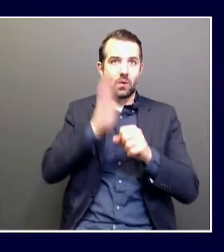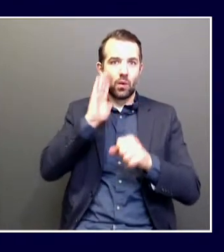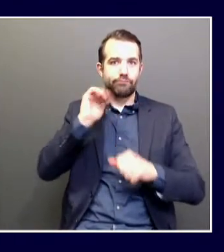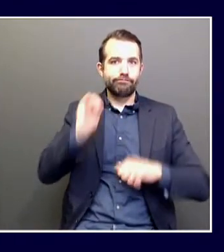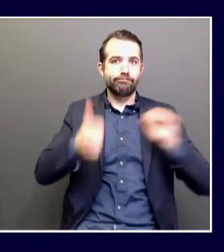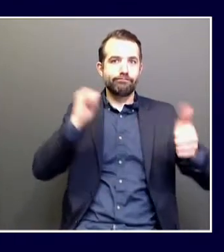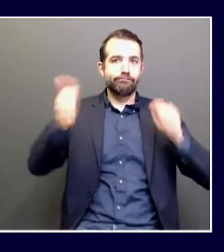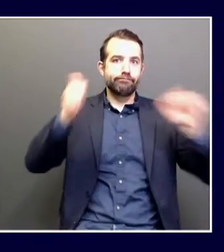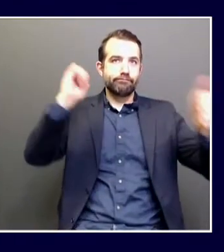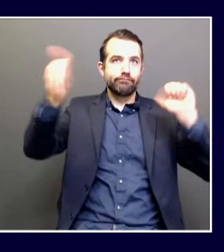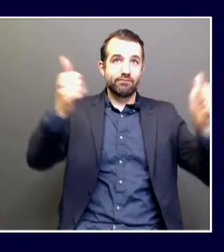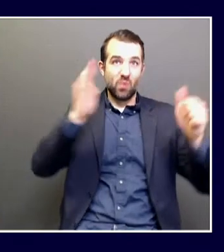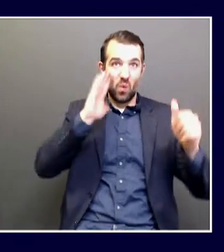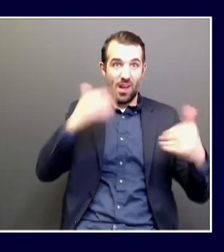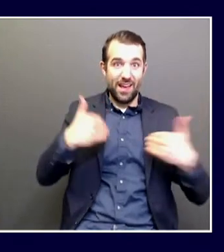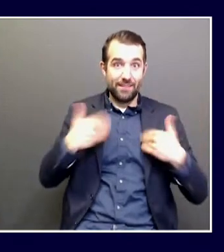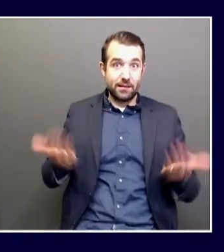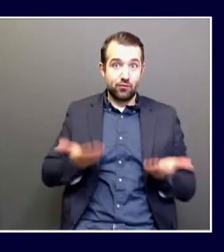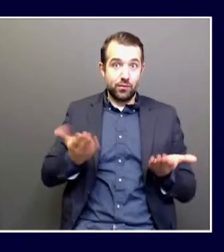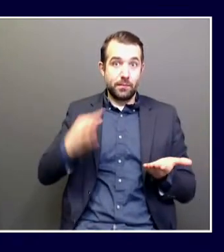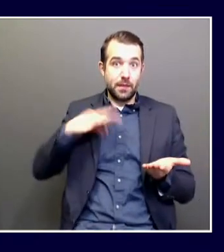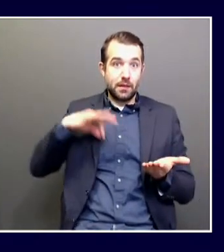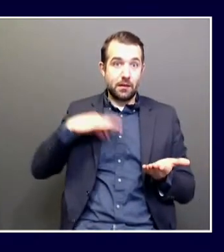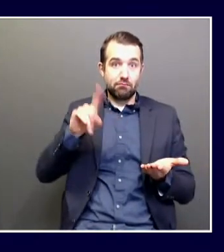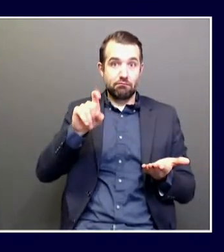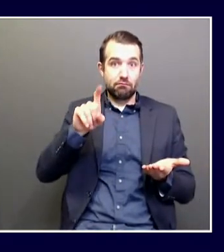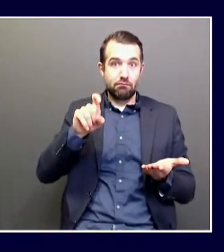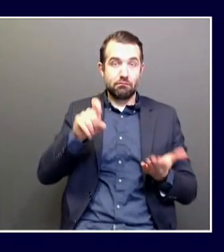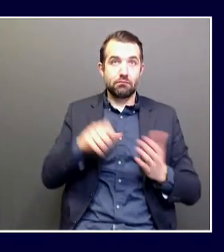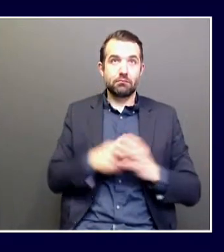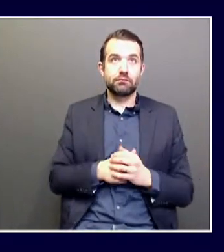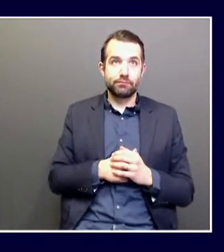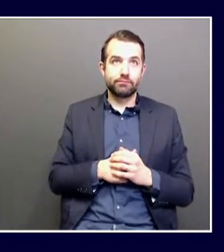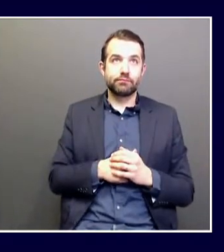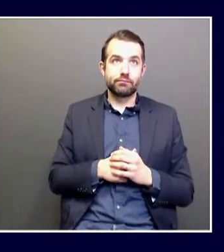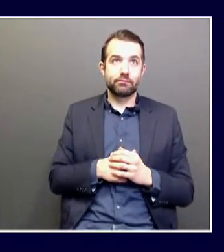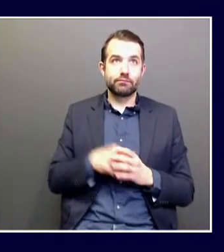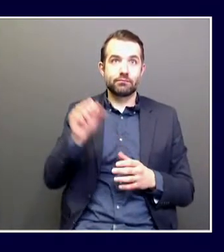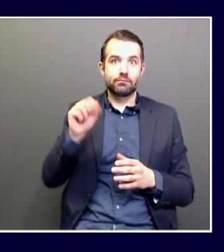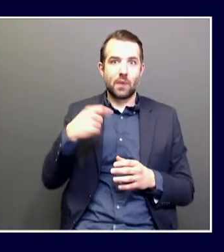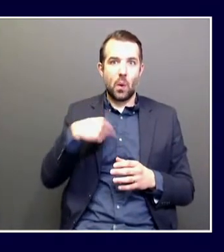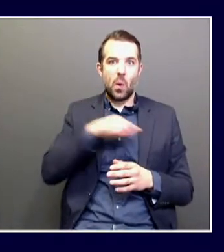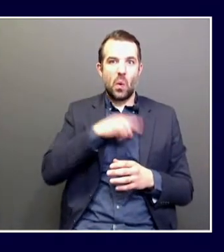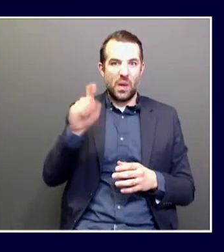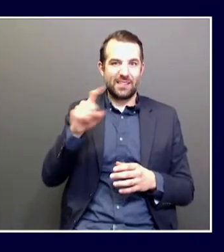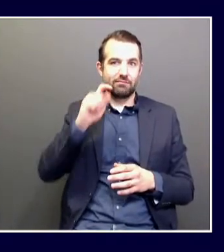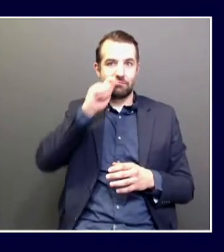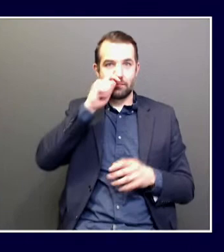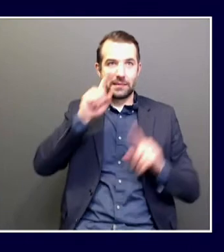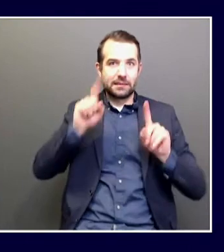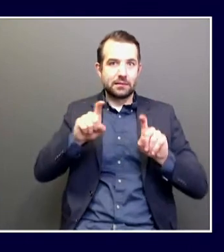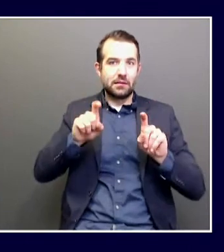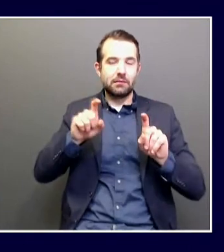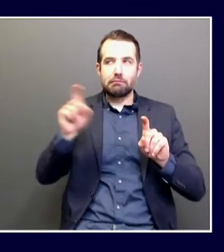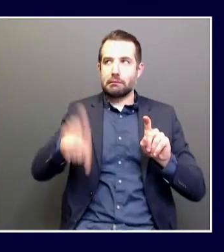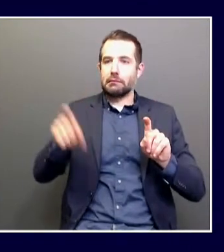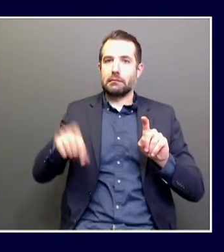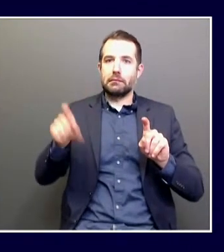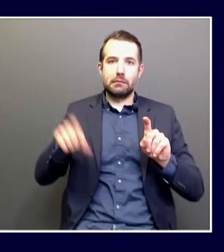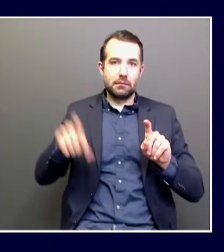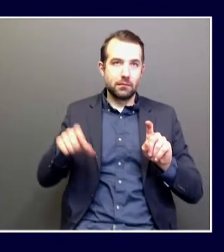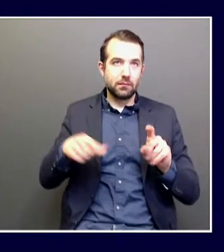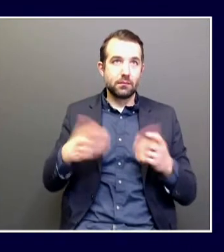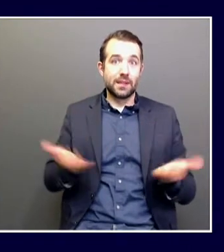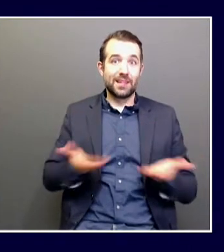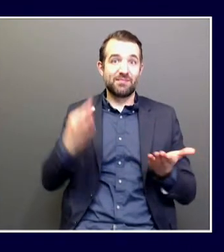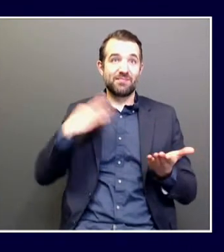Maine? Because I know the testing is a big need right now. It really is a big need. Let's just be straight about that. Testing is a need in Maine and across the